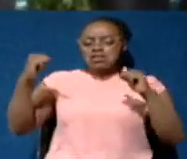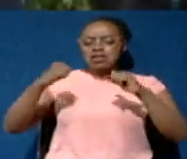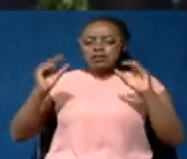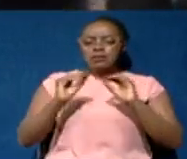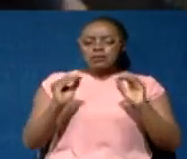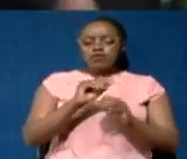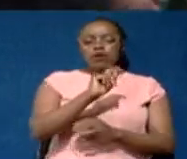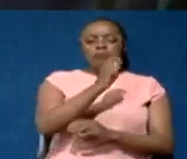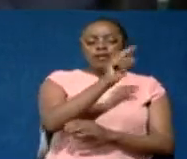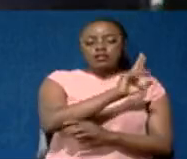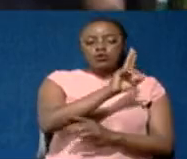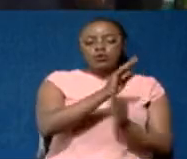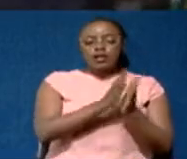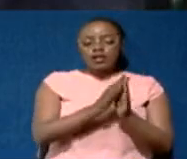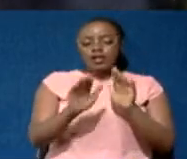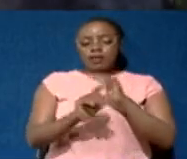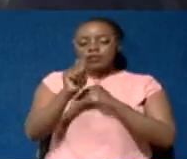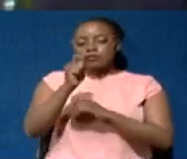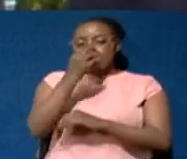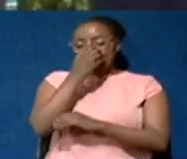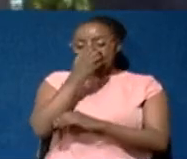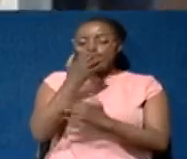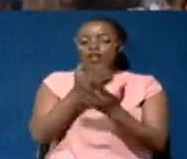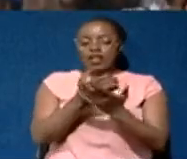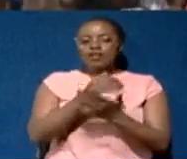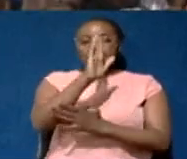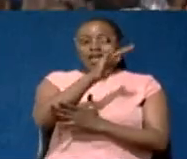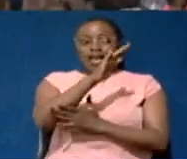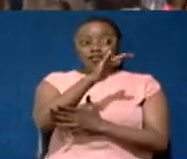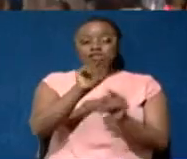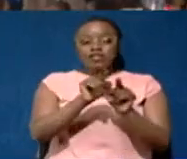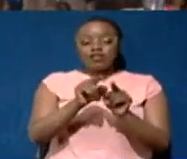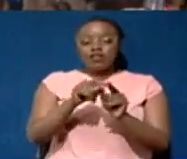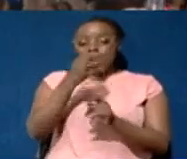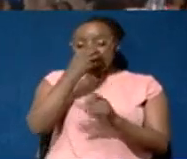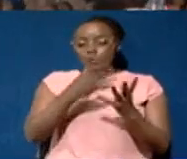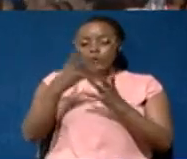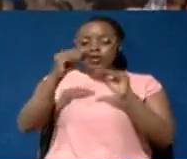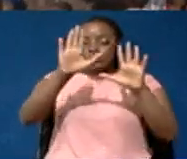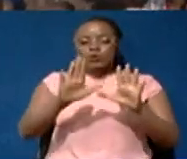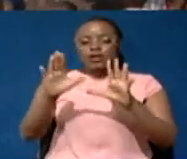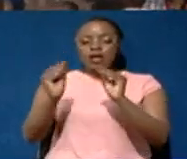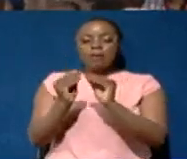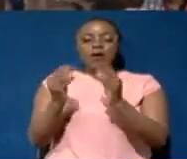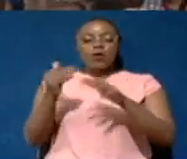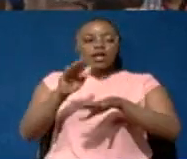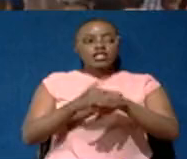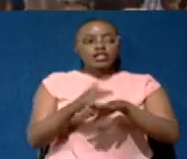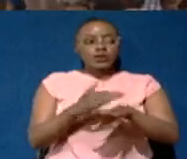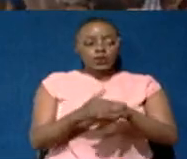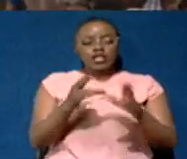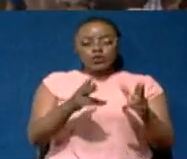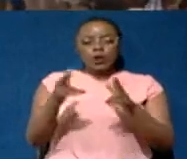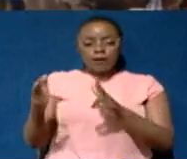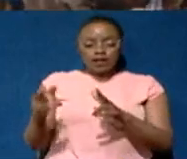President Kenyatta and Deputy President Ruto were evident in the afternoon as Ruto proceeded to a campaign rally in Kikuyu.